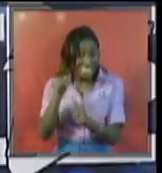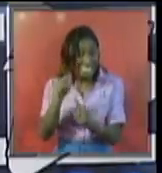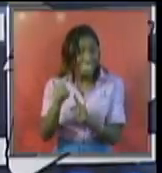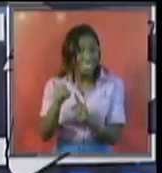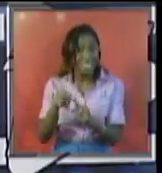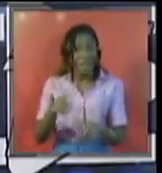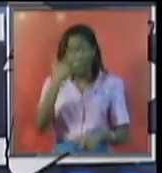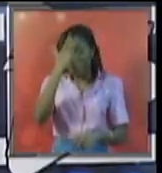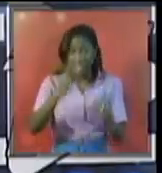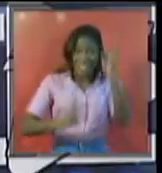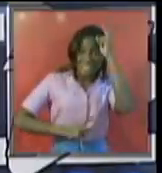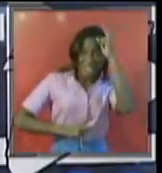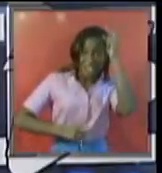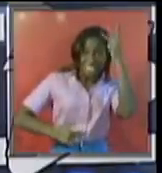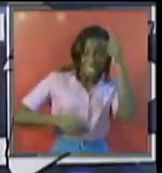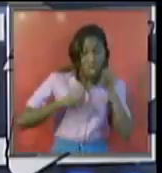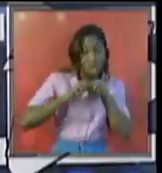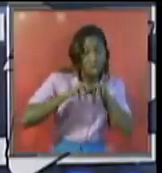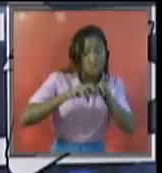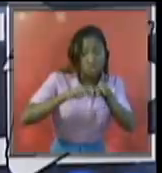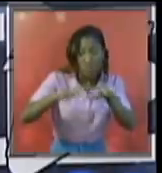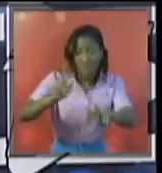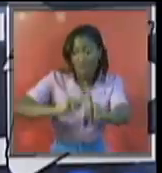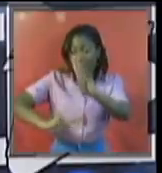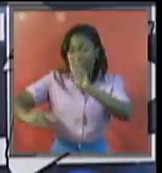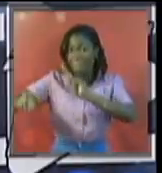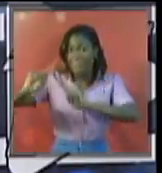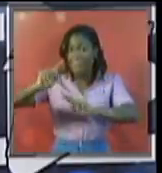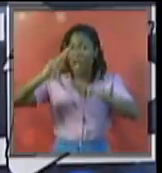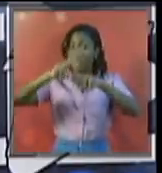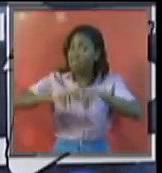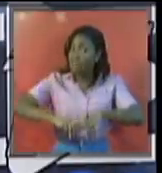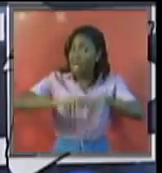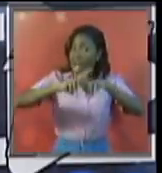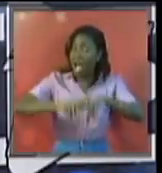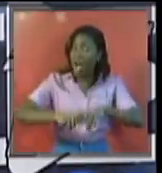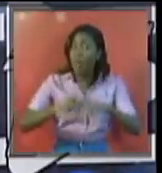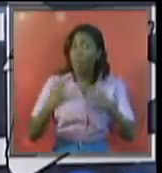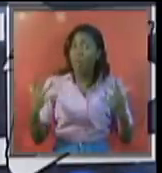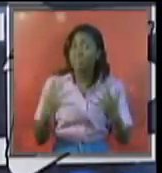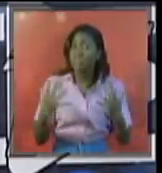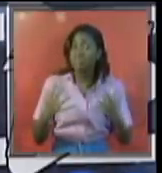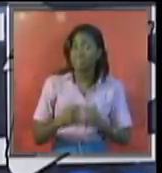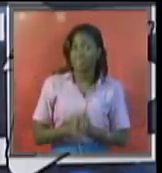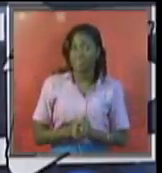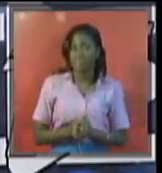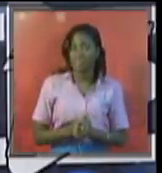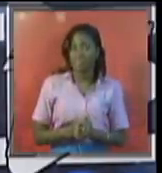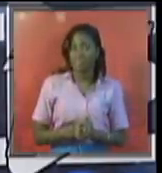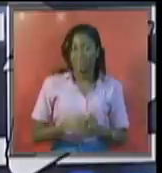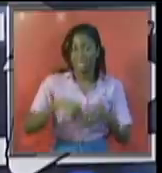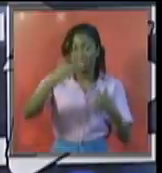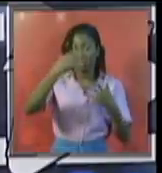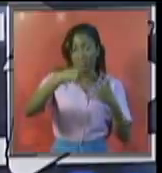virus propagates itself through a population depends on a combination of factors. The main factors that drive